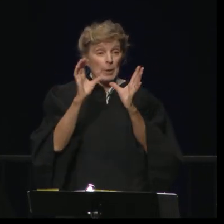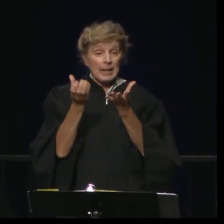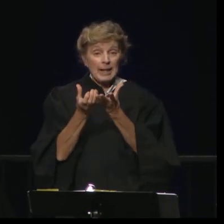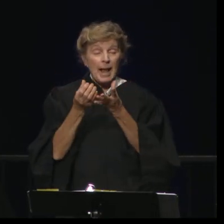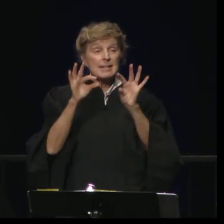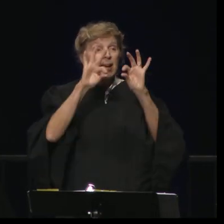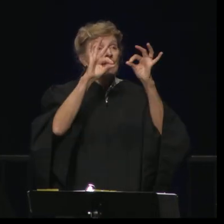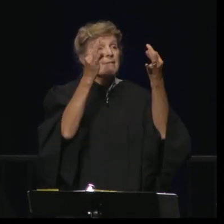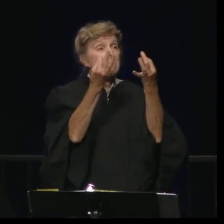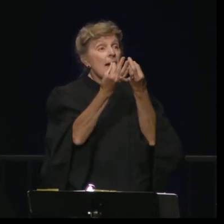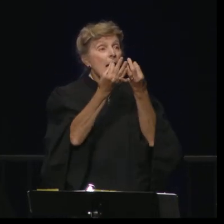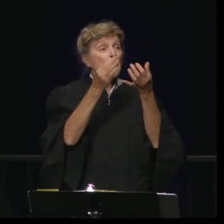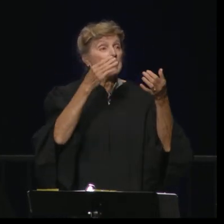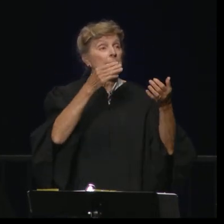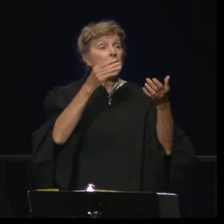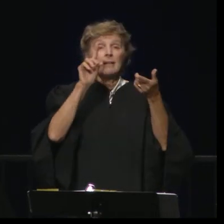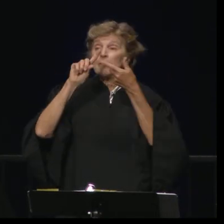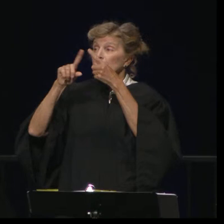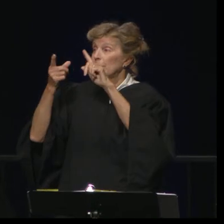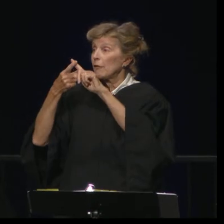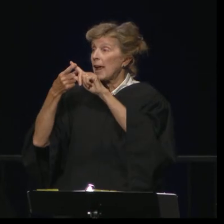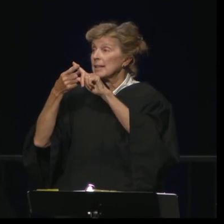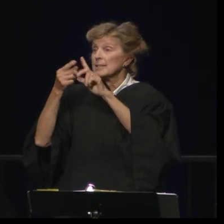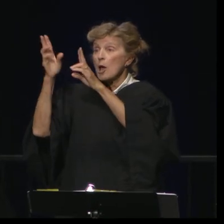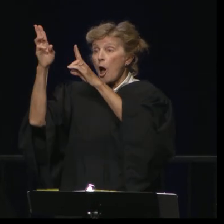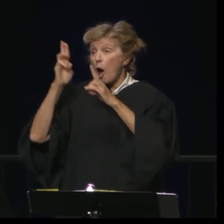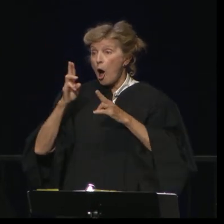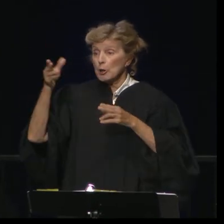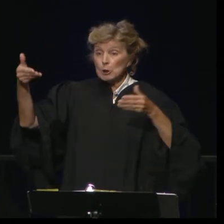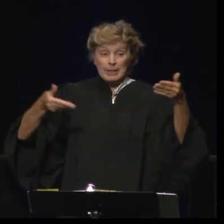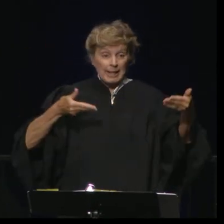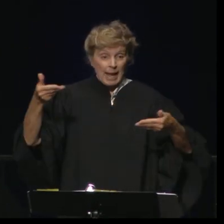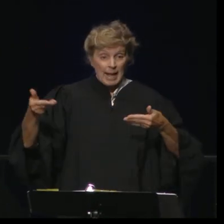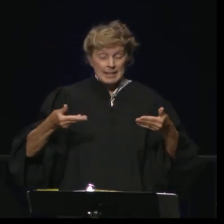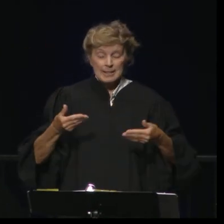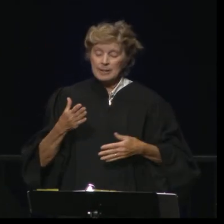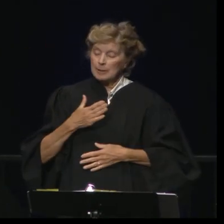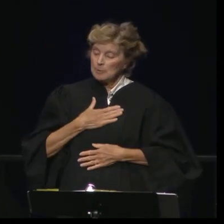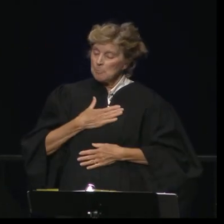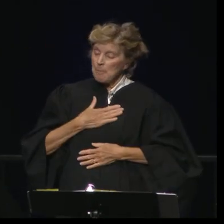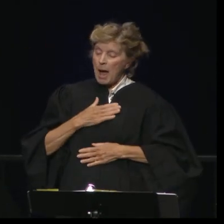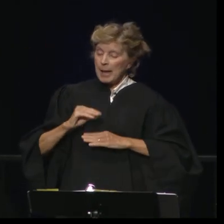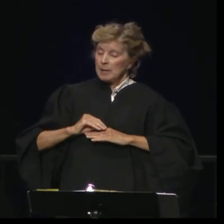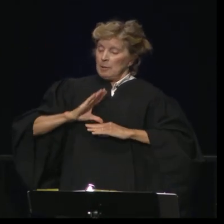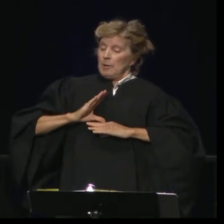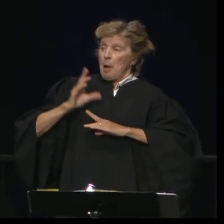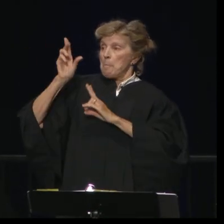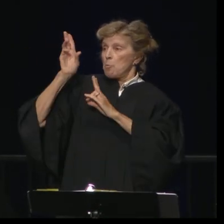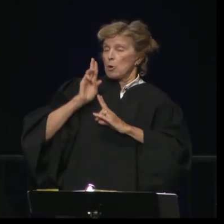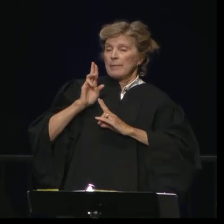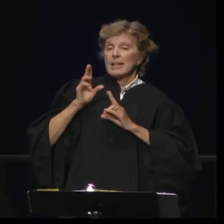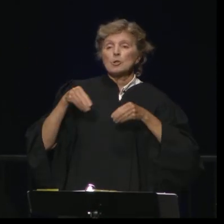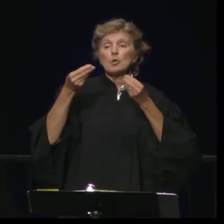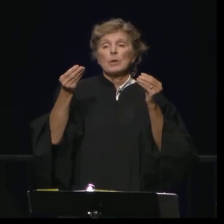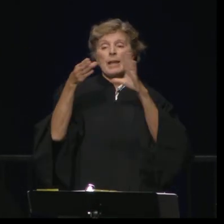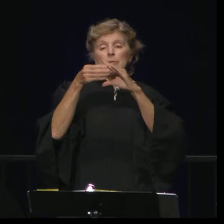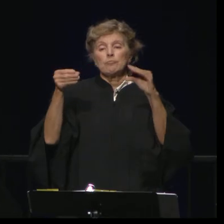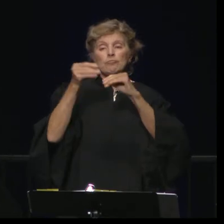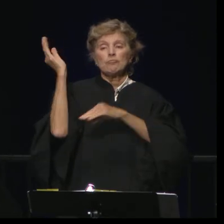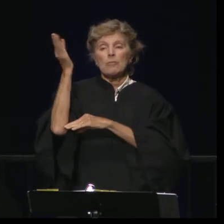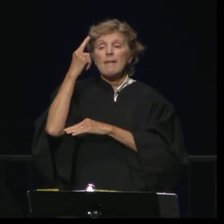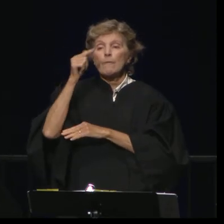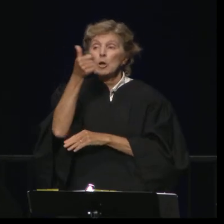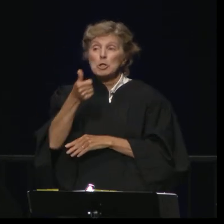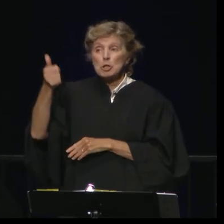family, members and friends, honored guests. It is my great privilege to deliver the citation for Chief